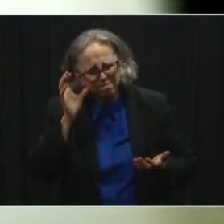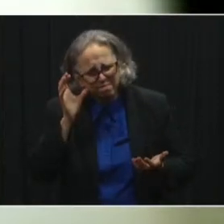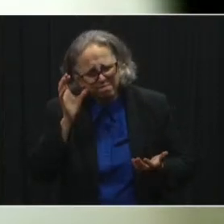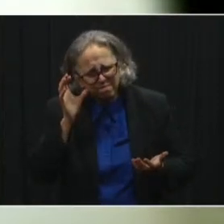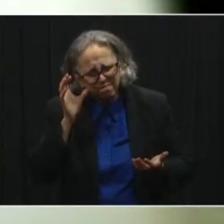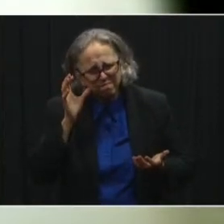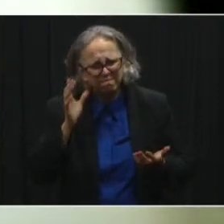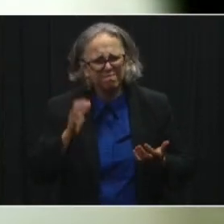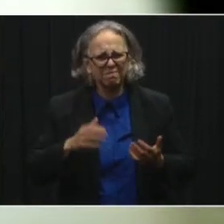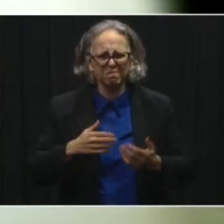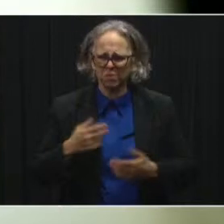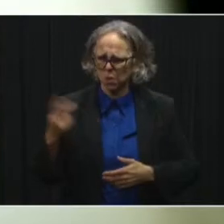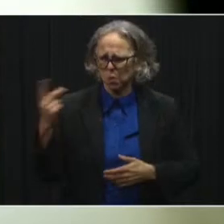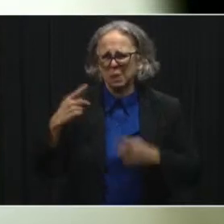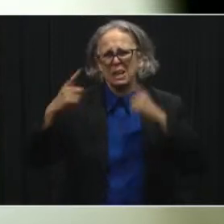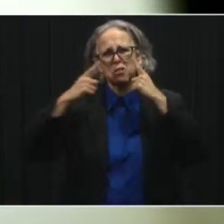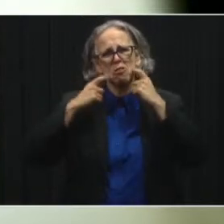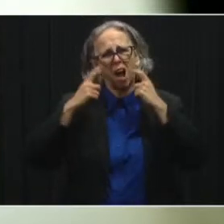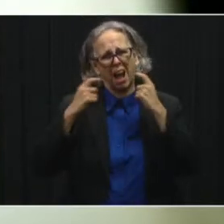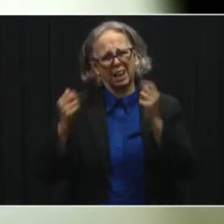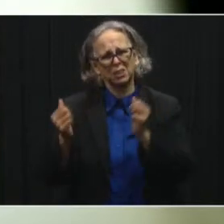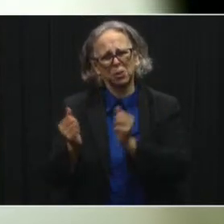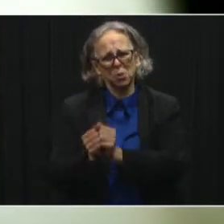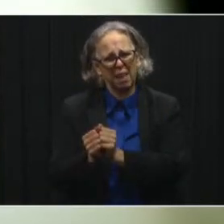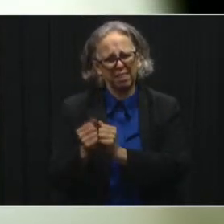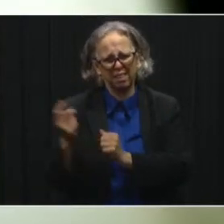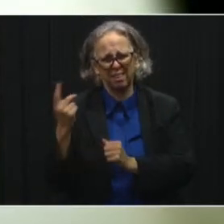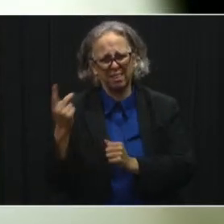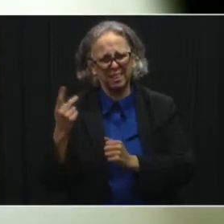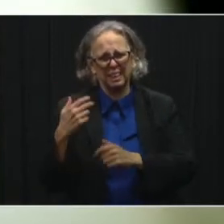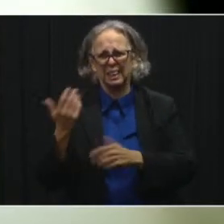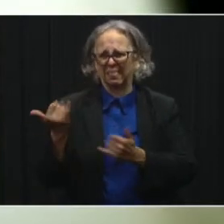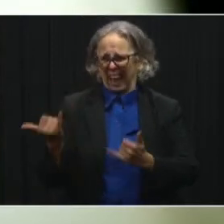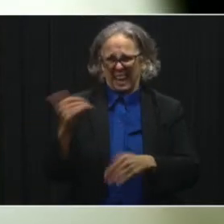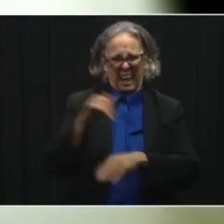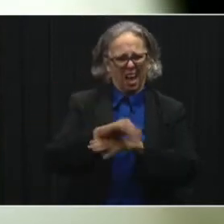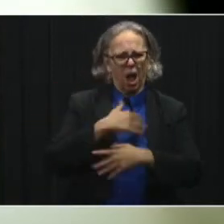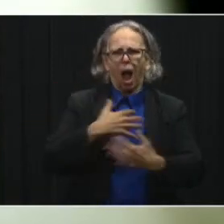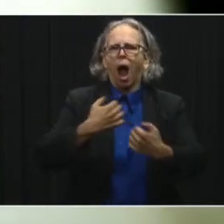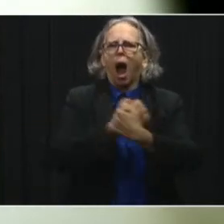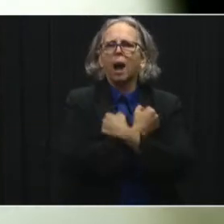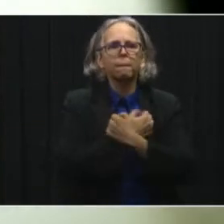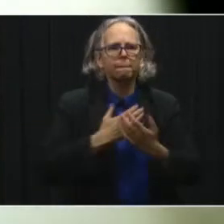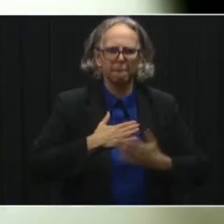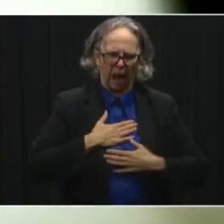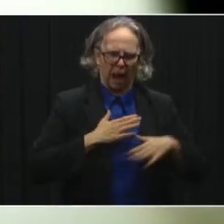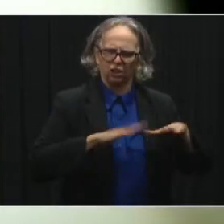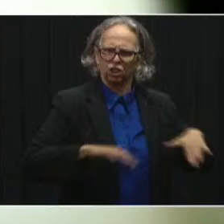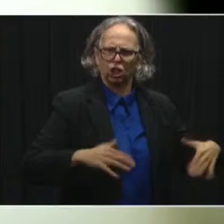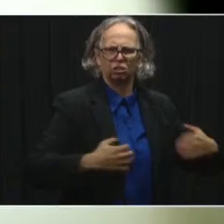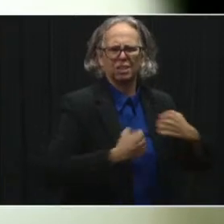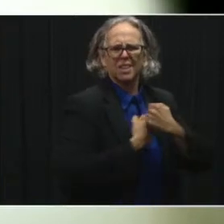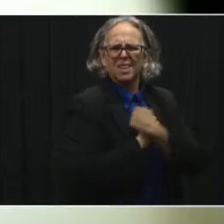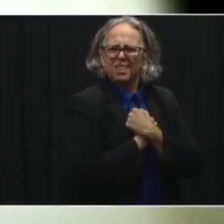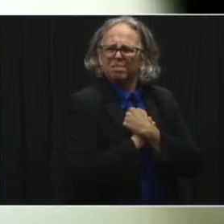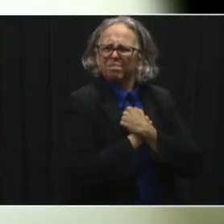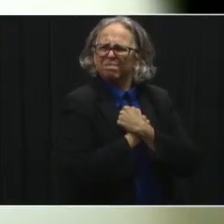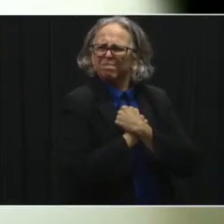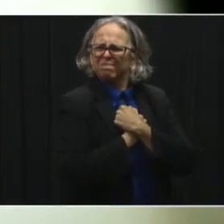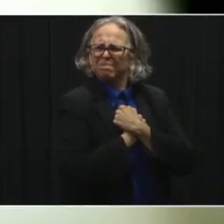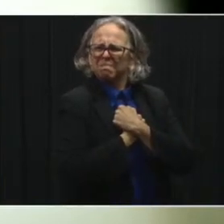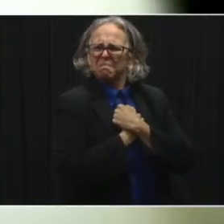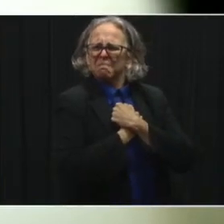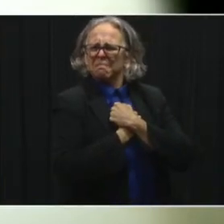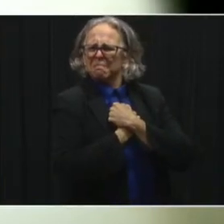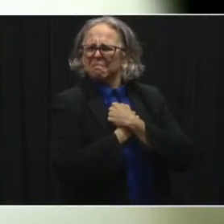night, and I hugged my children tighter that night than I had done in a while. Our healthcare workers have been diligently working to protect our community